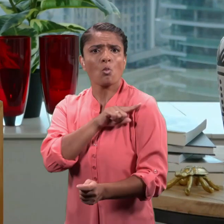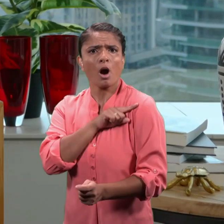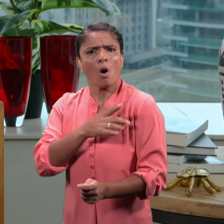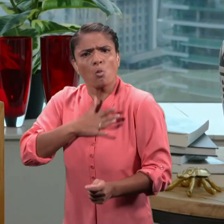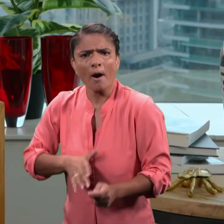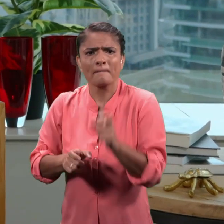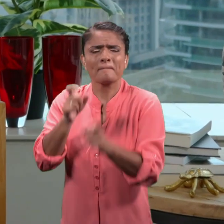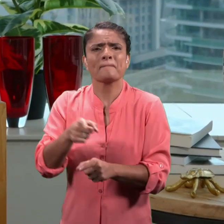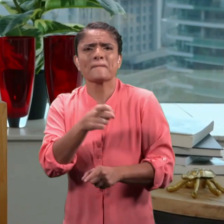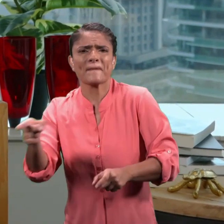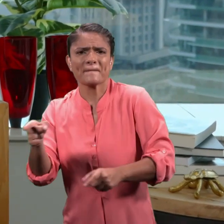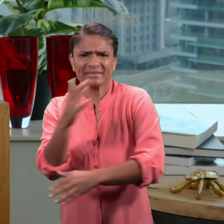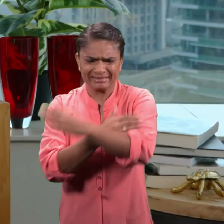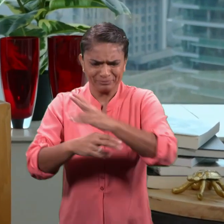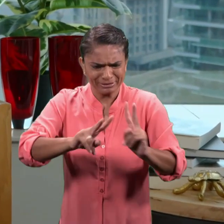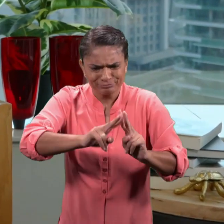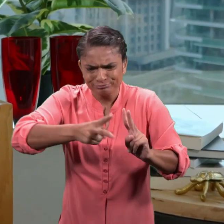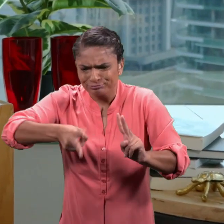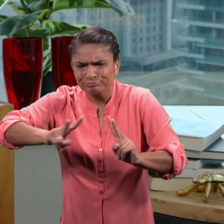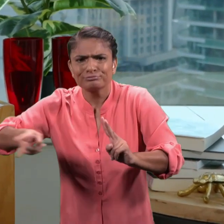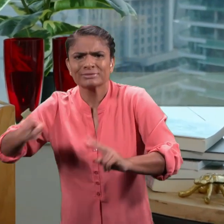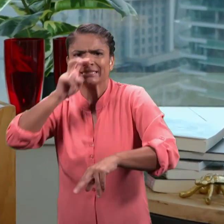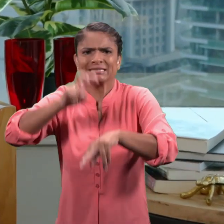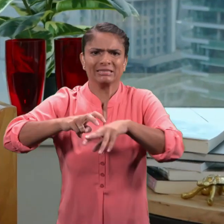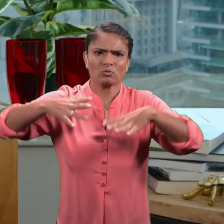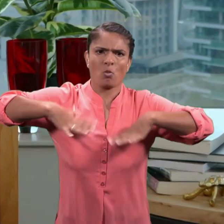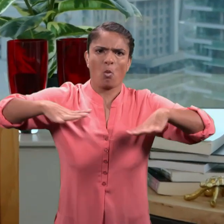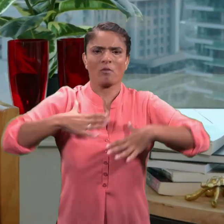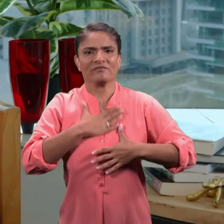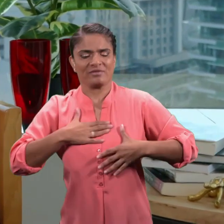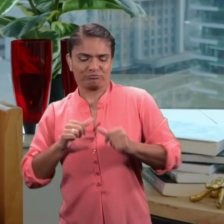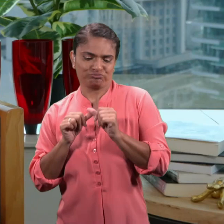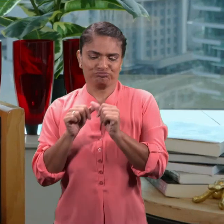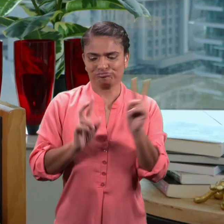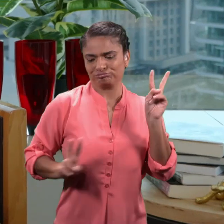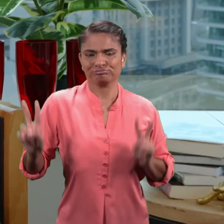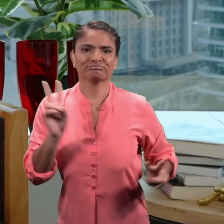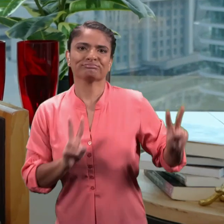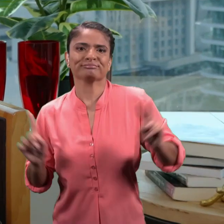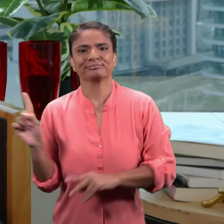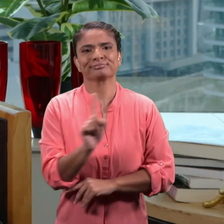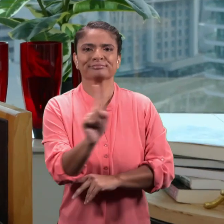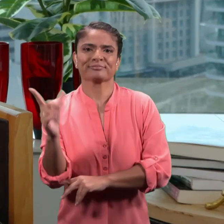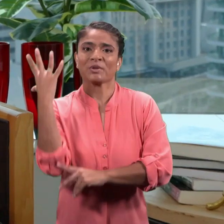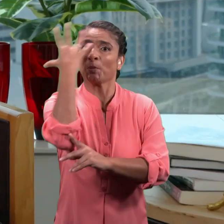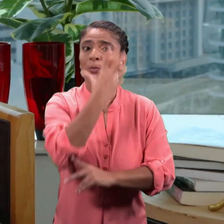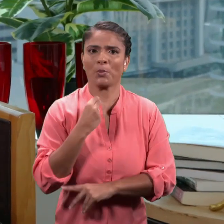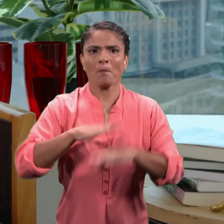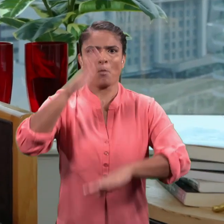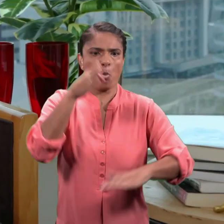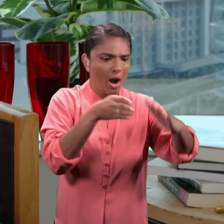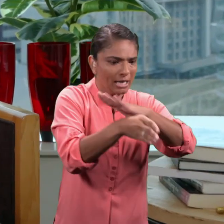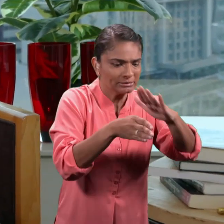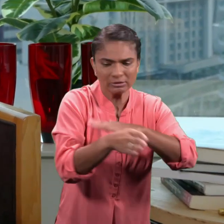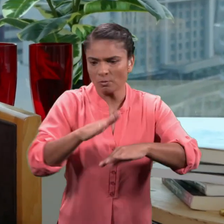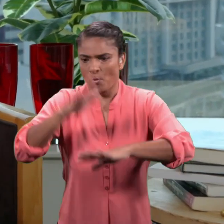is catering for the vast array of needs different consumers have, while maintaining style and fashionability. Aanpasbare klere maak